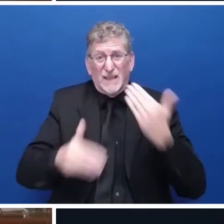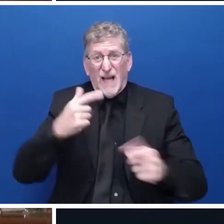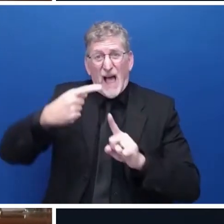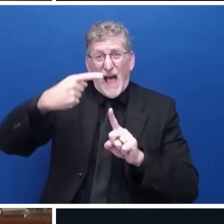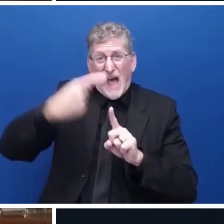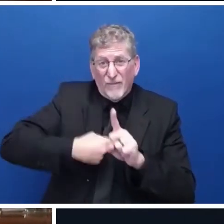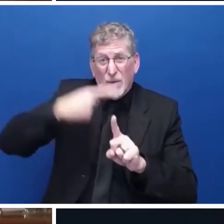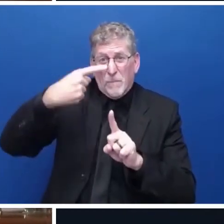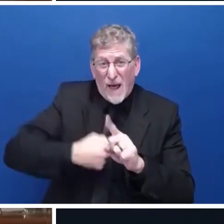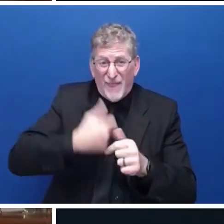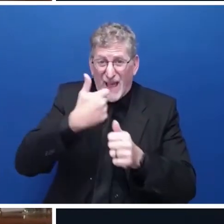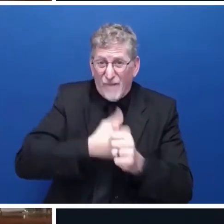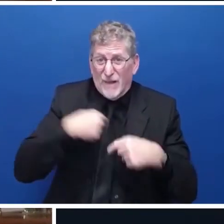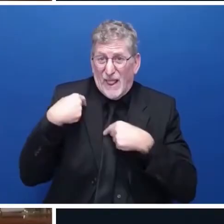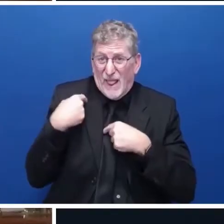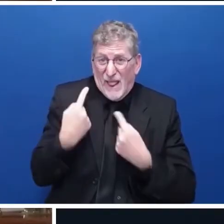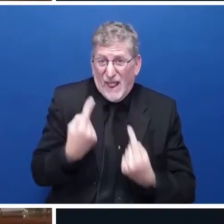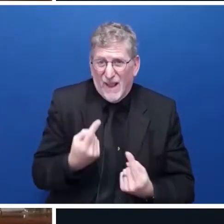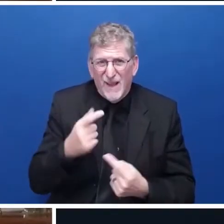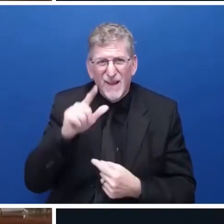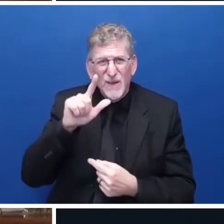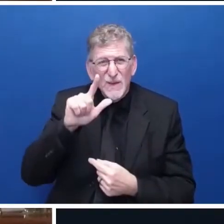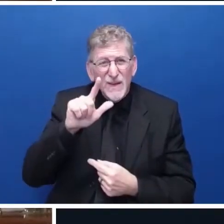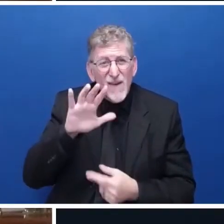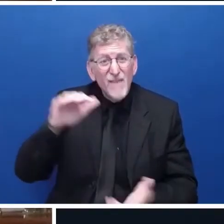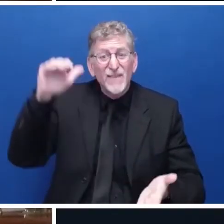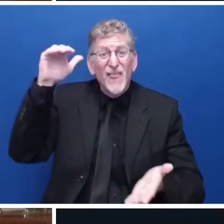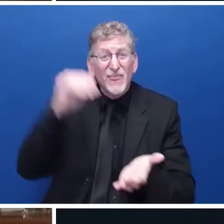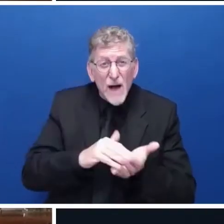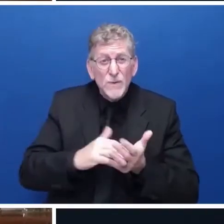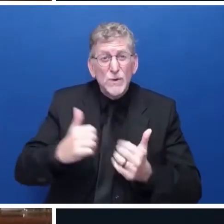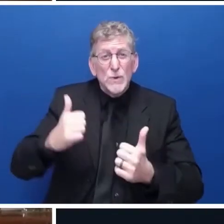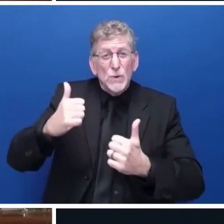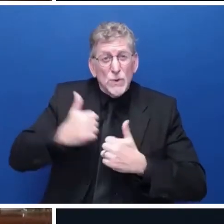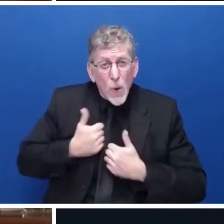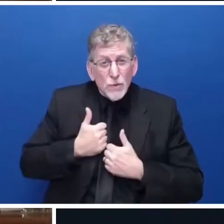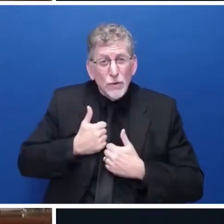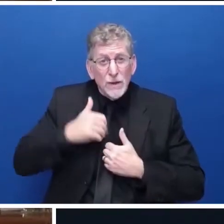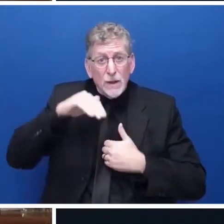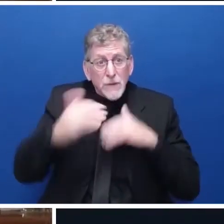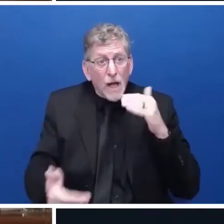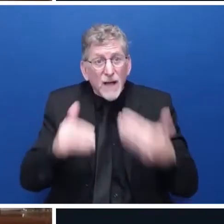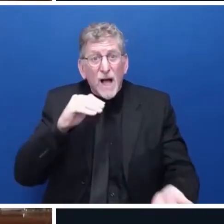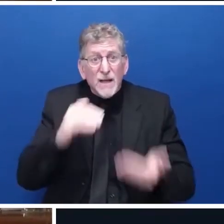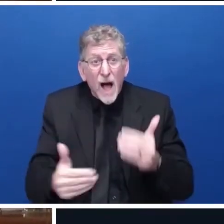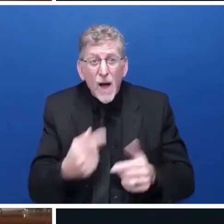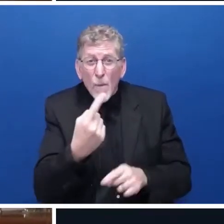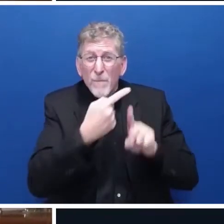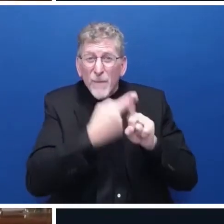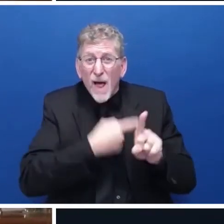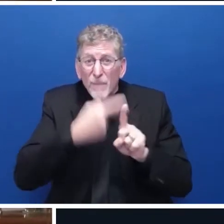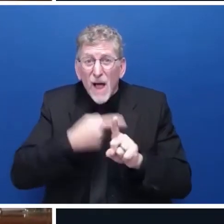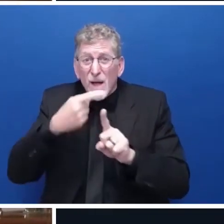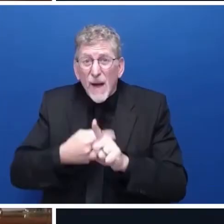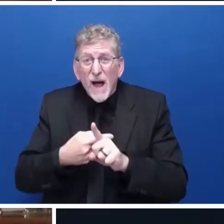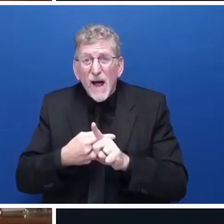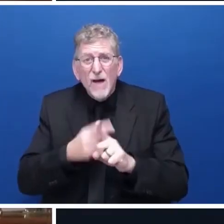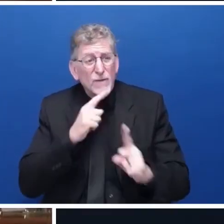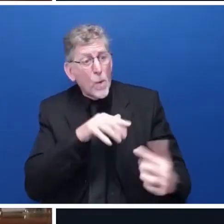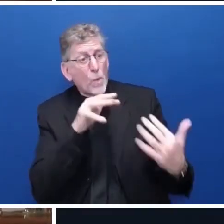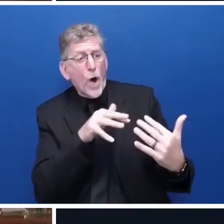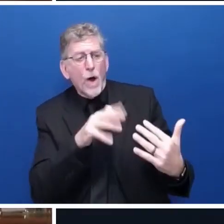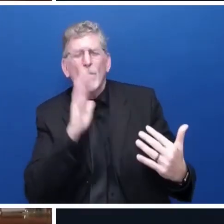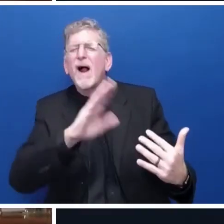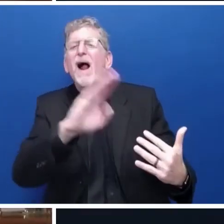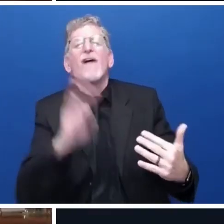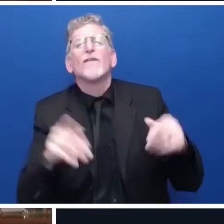25,000 soldiers are dying a month. A war which would have never happened if I were president, would have never